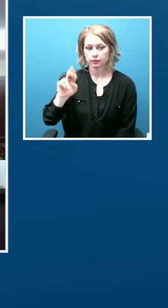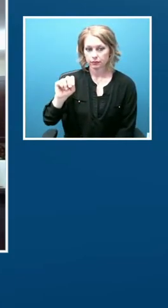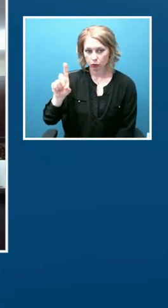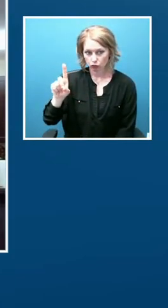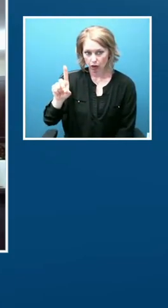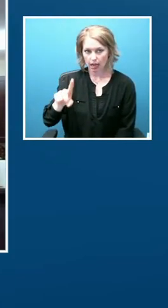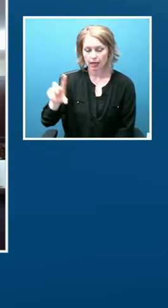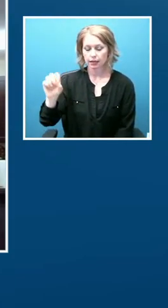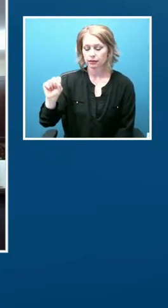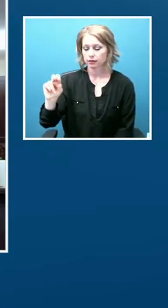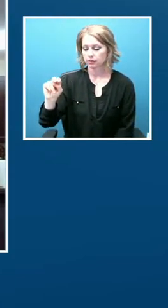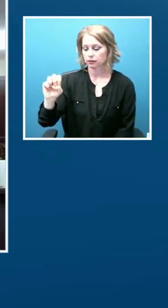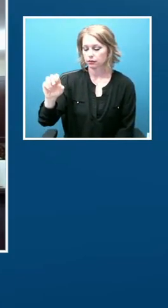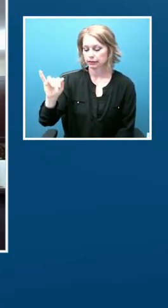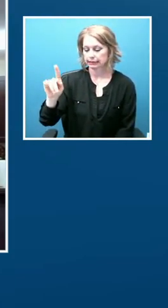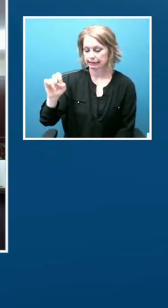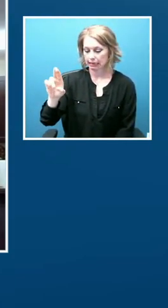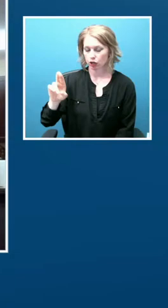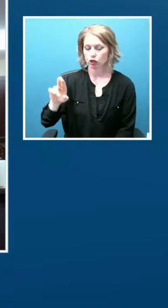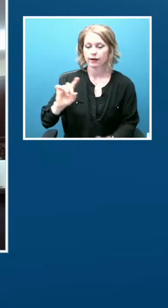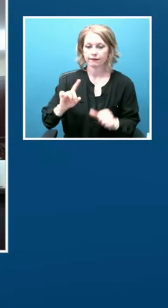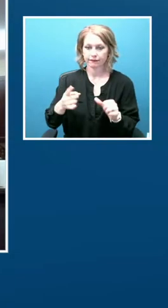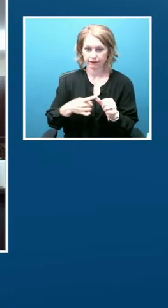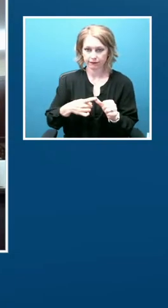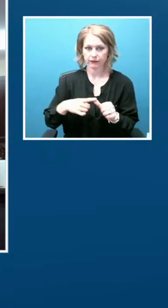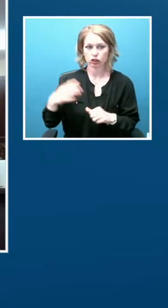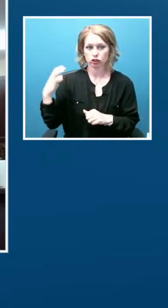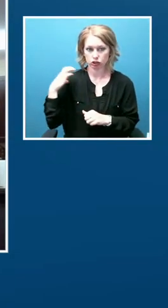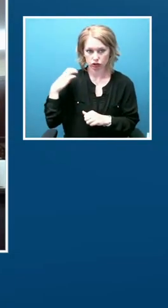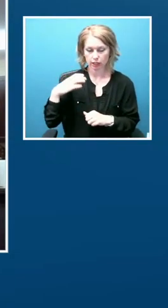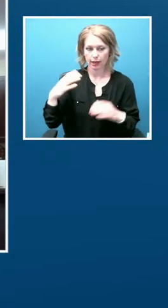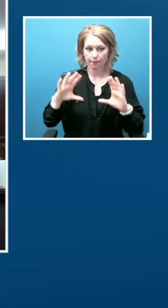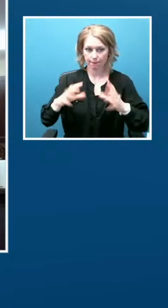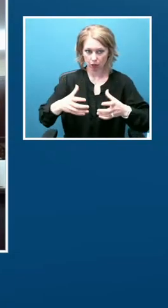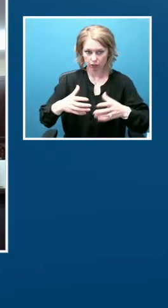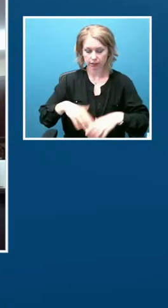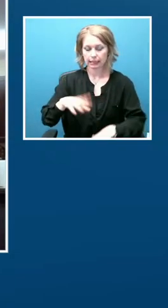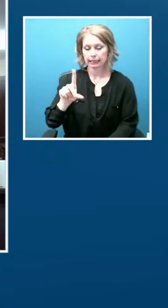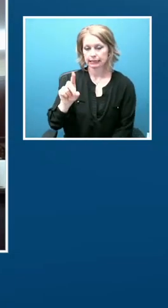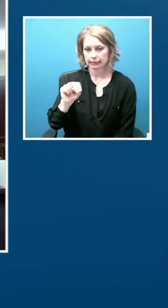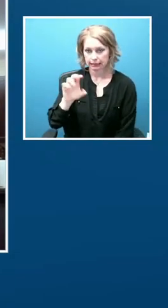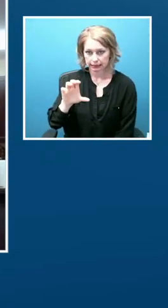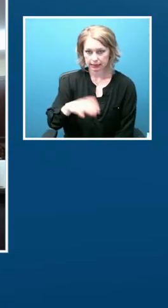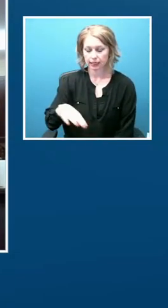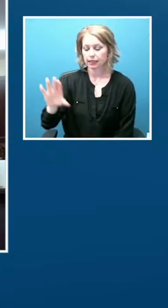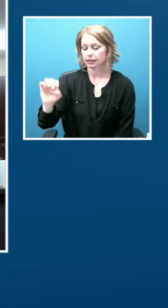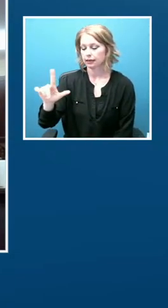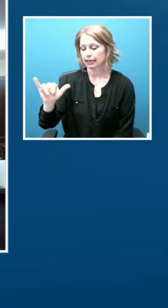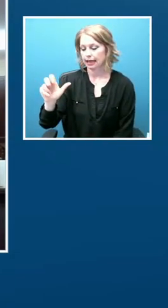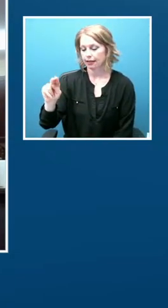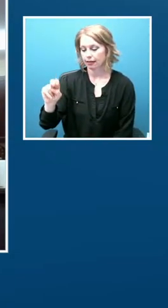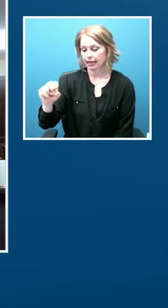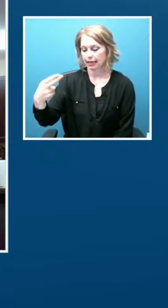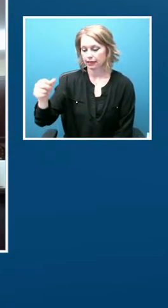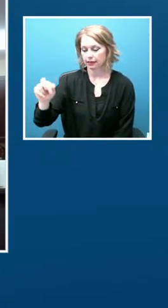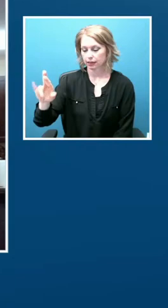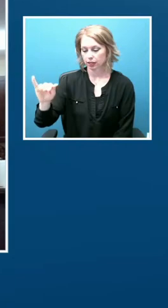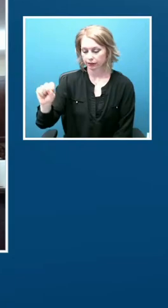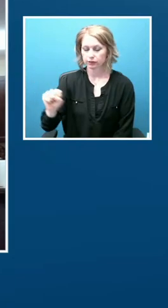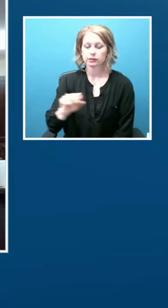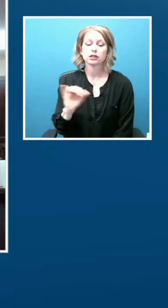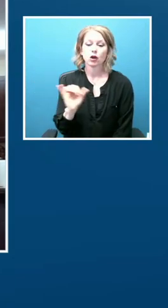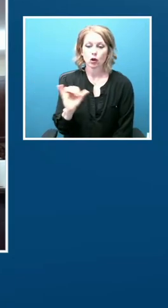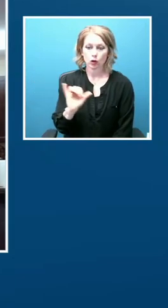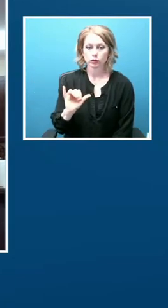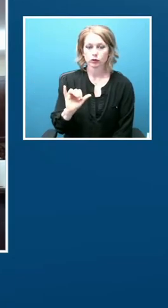state party, and as such, a member of the DNC, DNC committeewoman, Elaine Harris, and DNC committeeman,